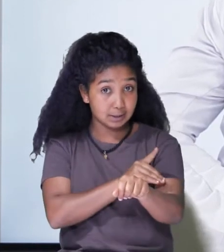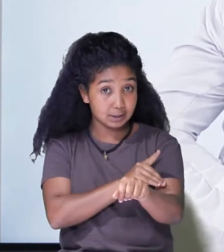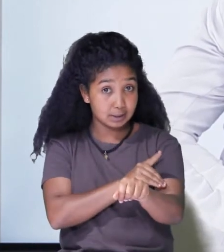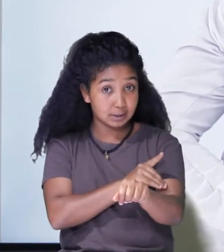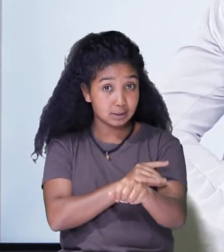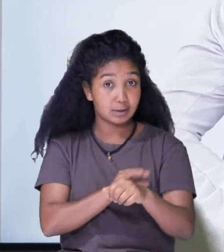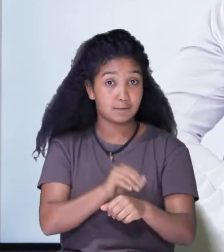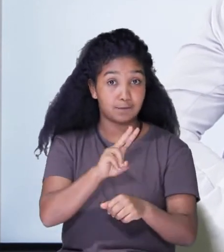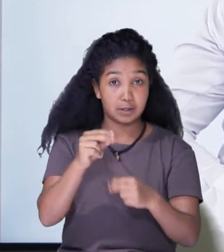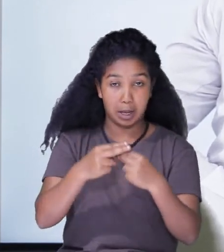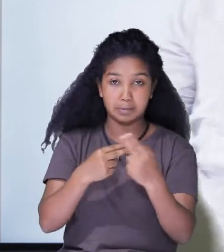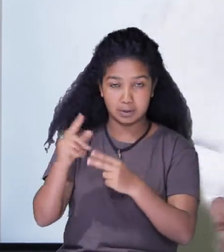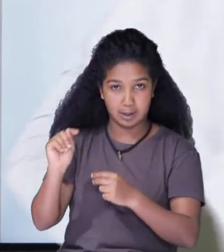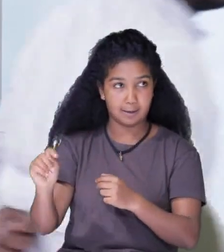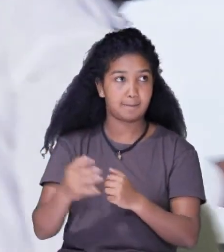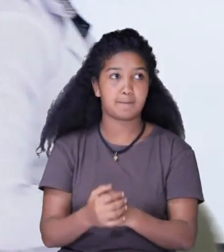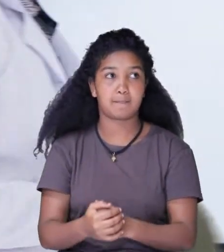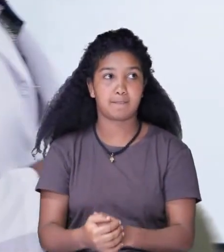here V times T.